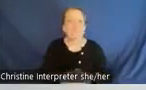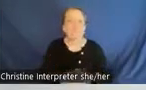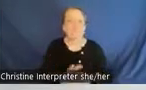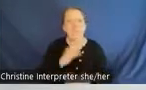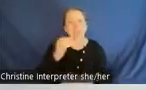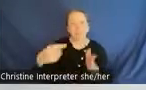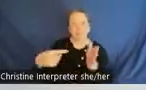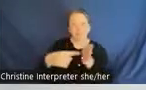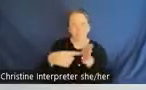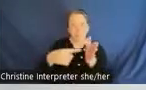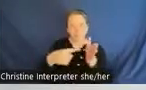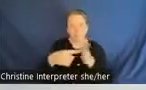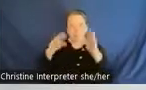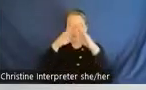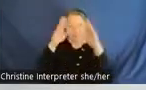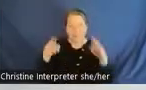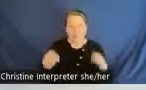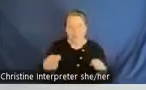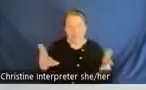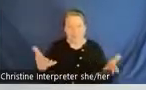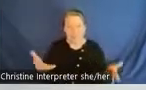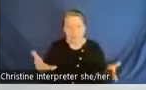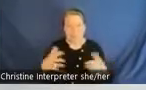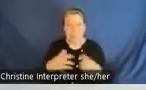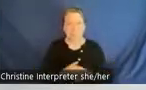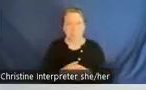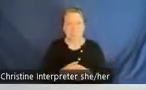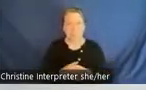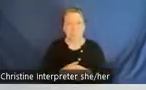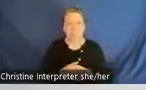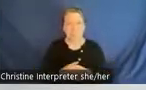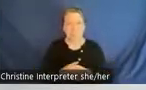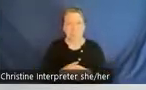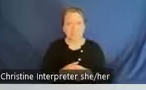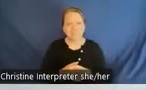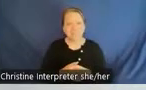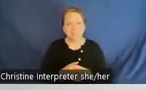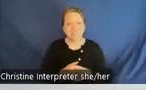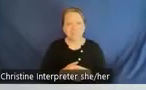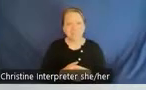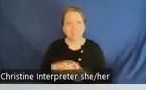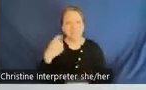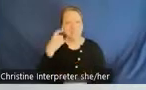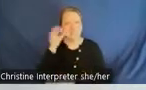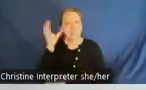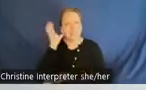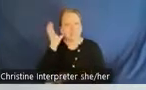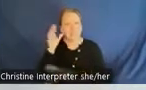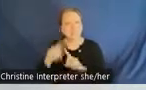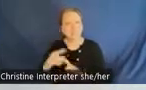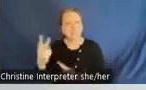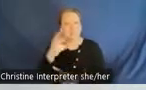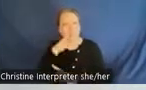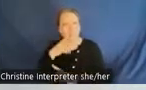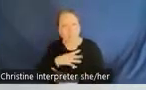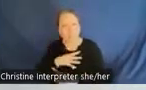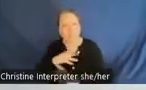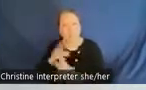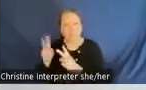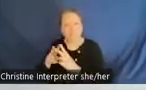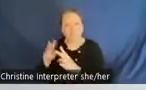affordable housing. However, listening to the two ladies that were talking about